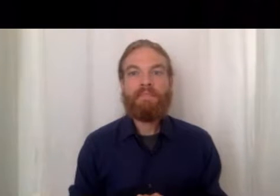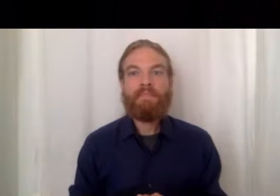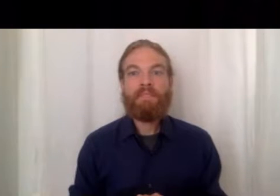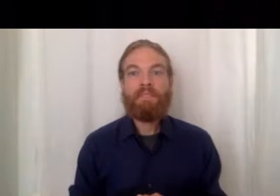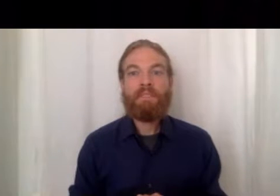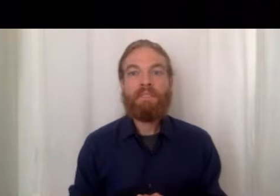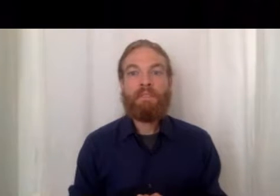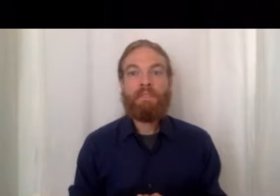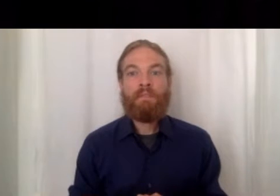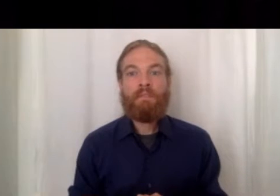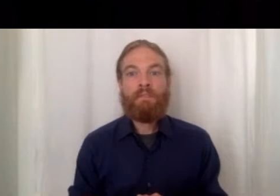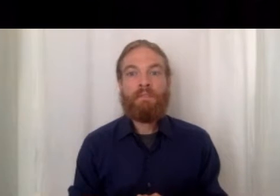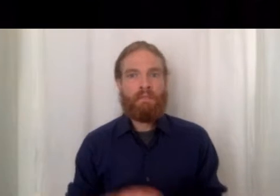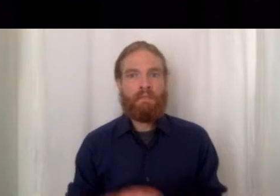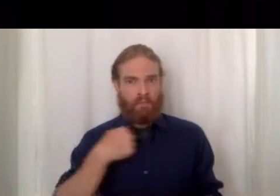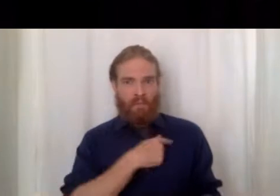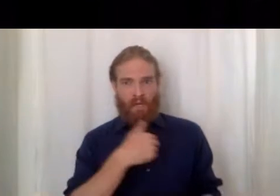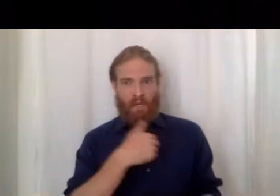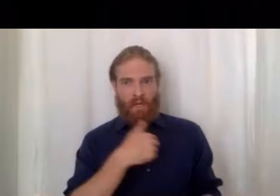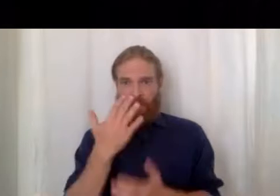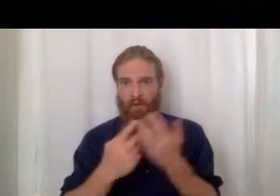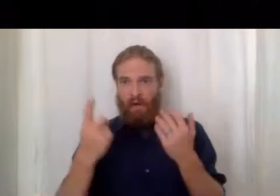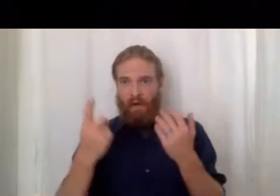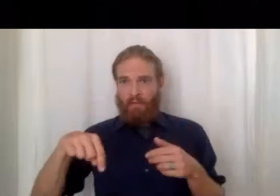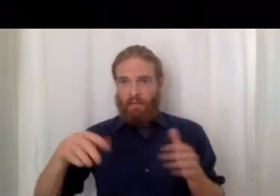I think that,